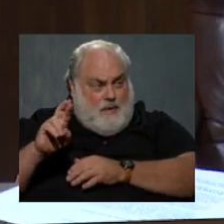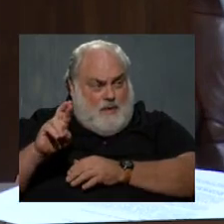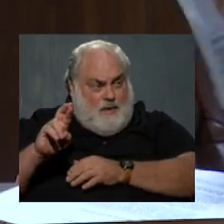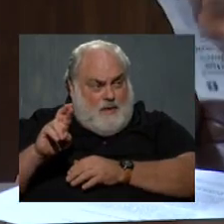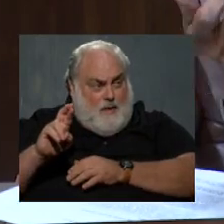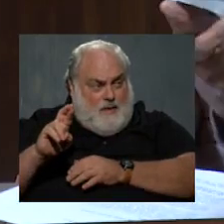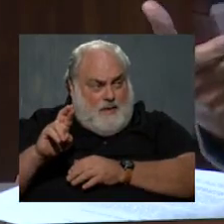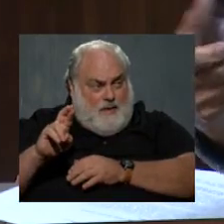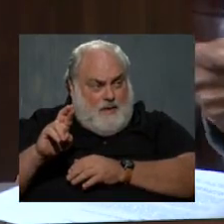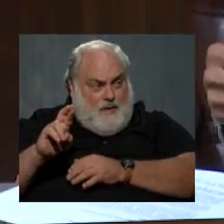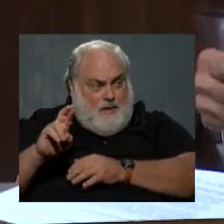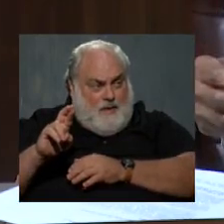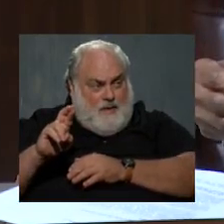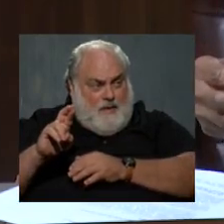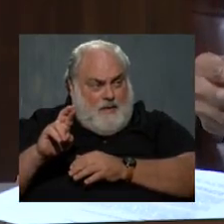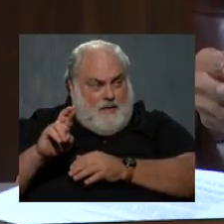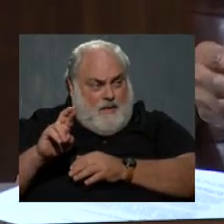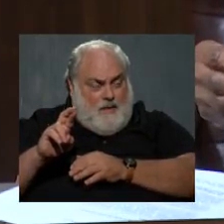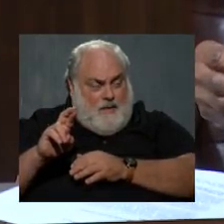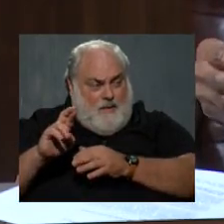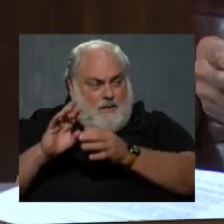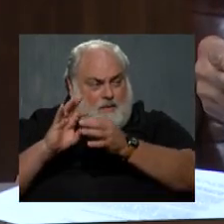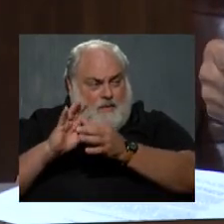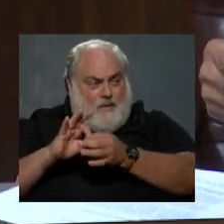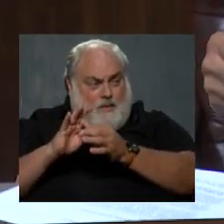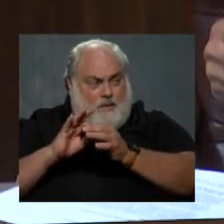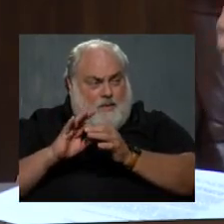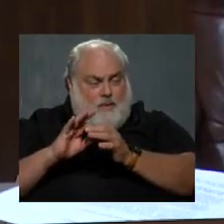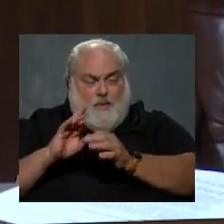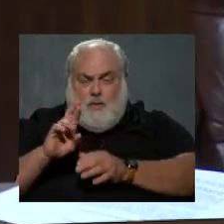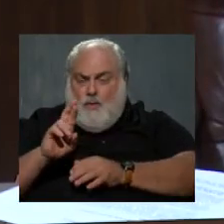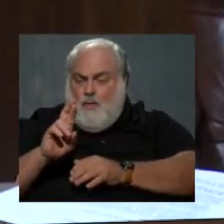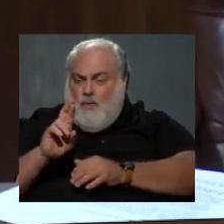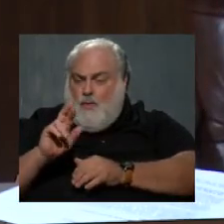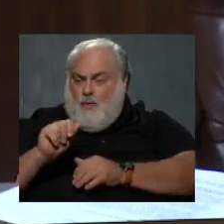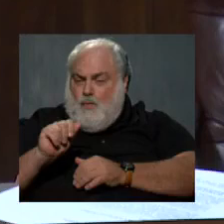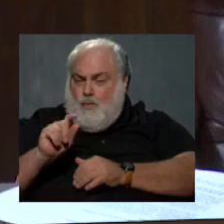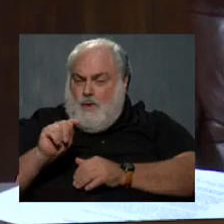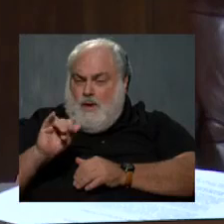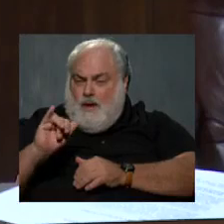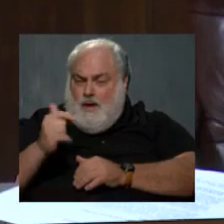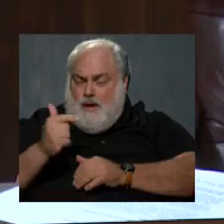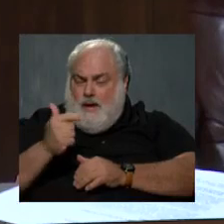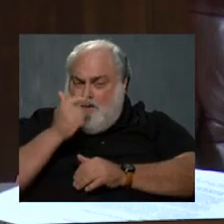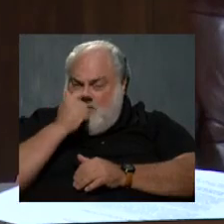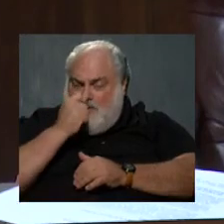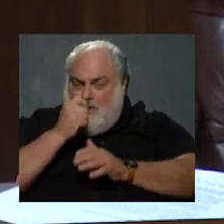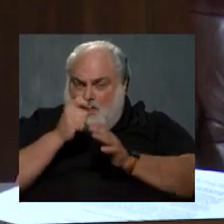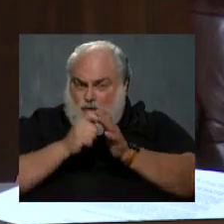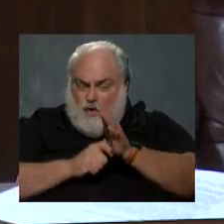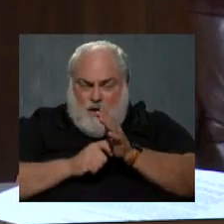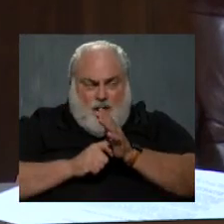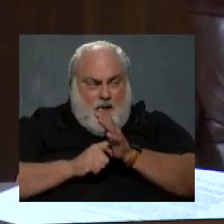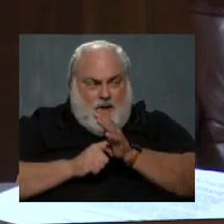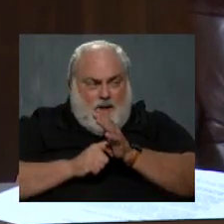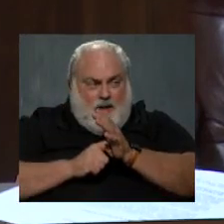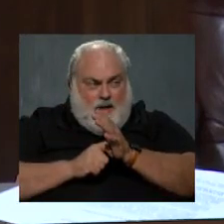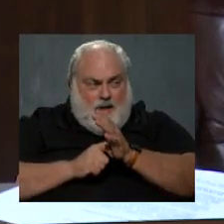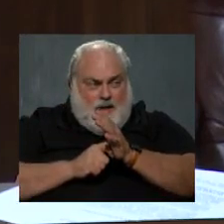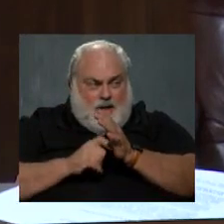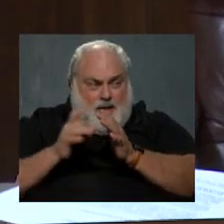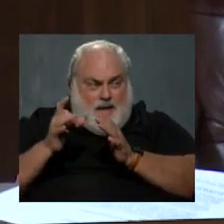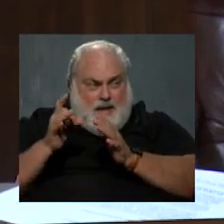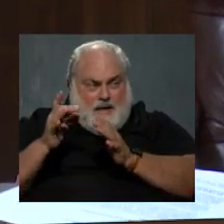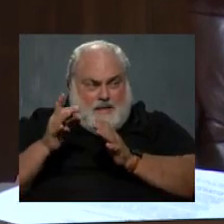the bottom almost when it comes to ratings. It's an interesting article, and I just hate that the mayor's not